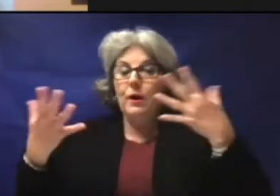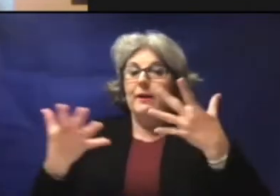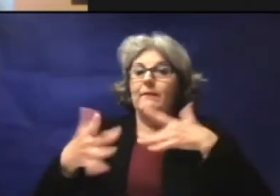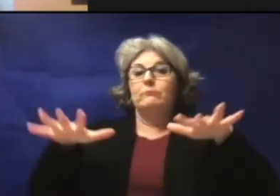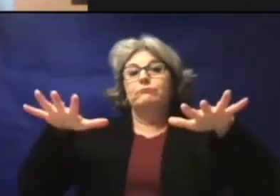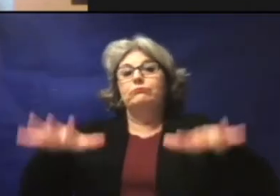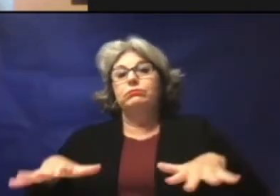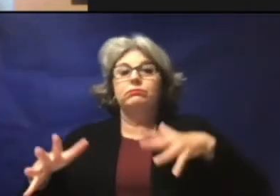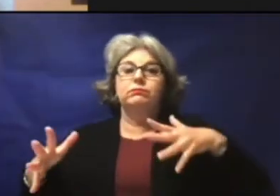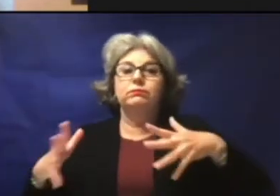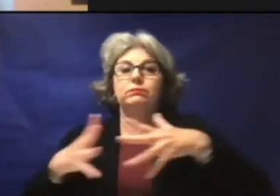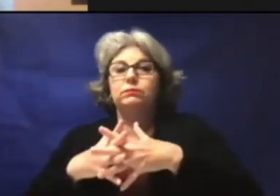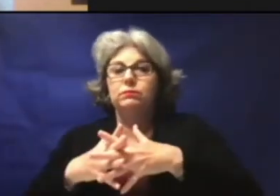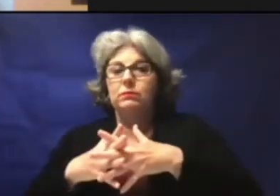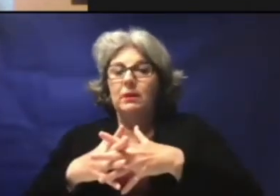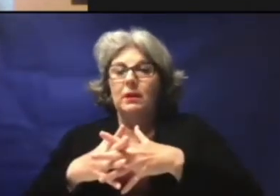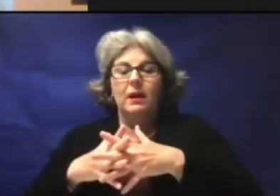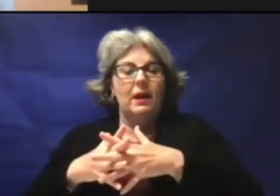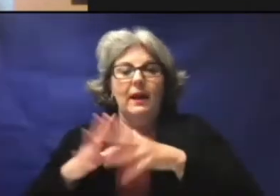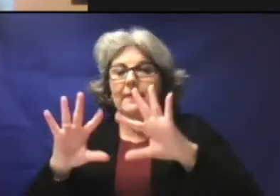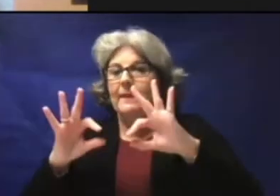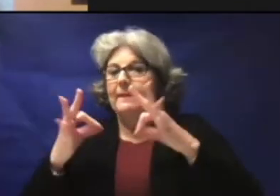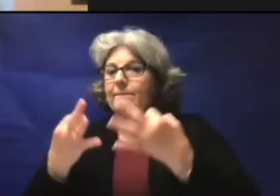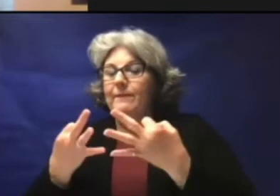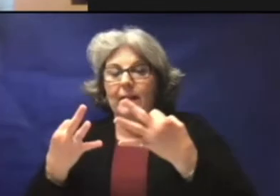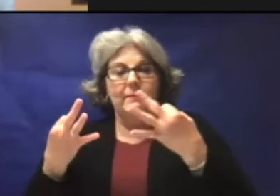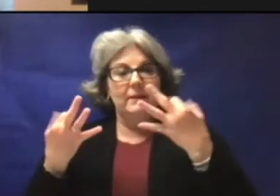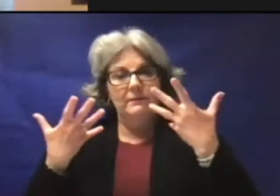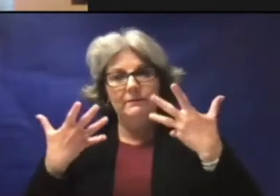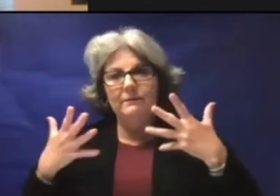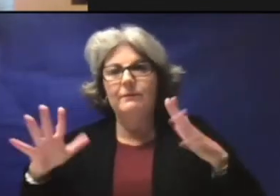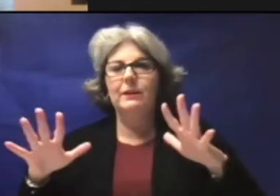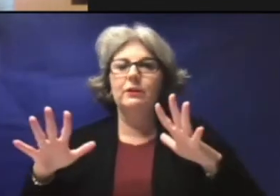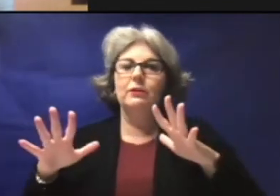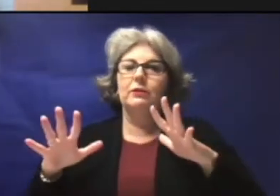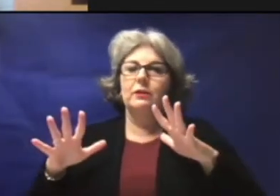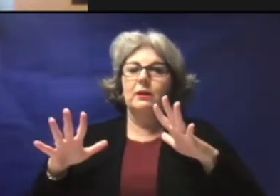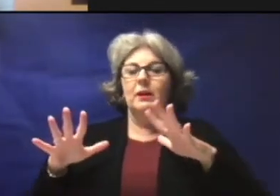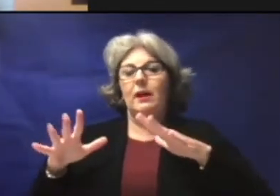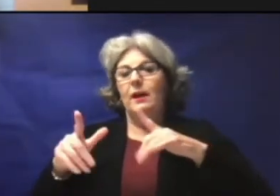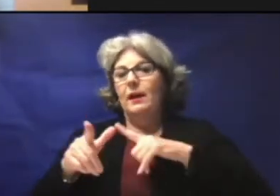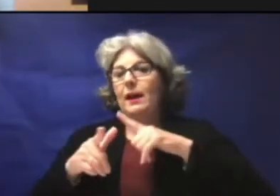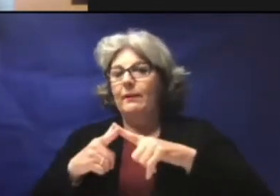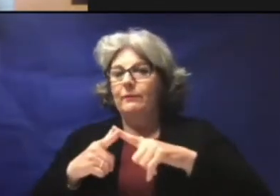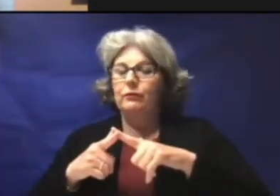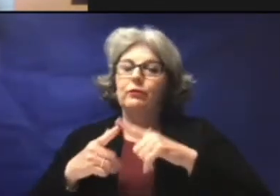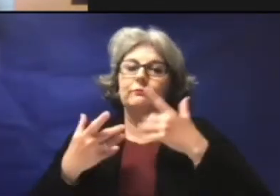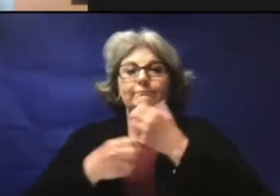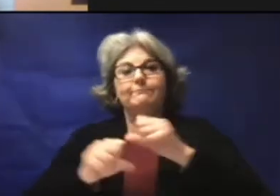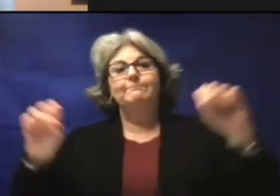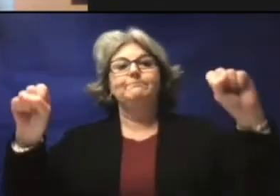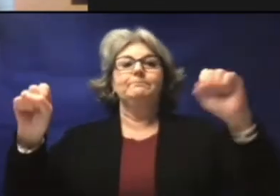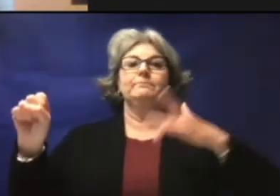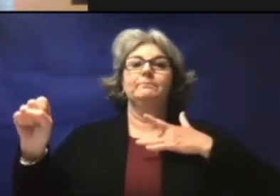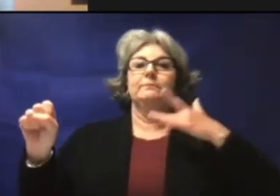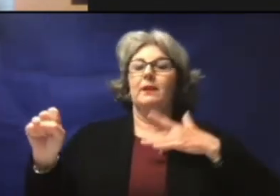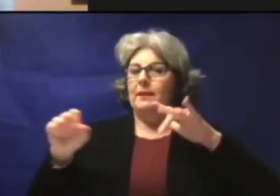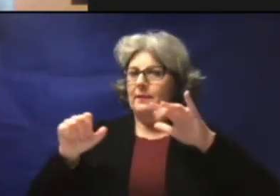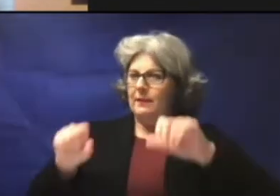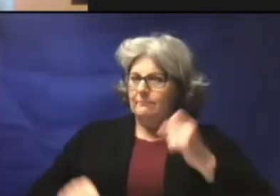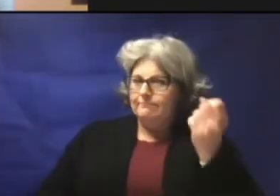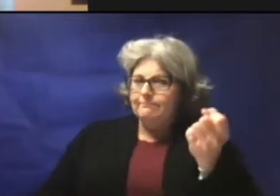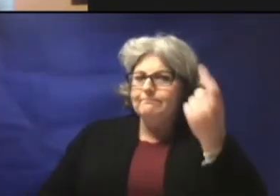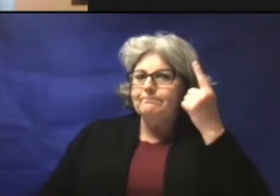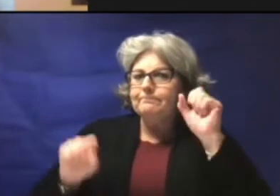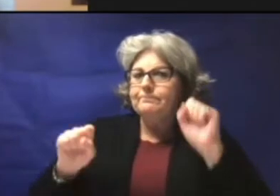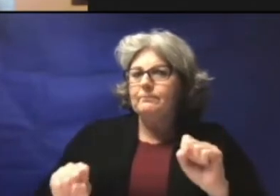just incredibly ripped away from their families after repenting, after redemption. And I think being able to understand,